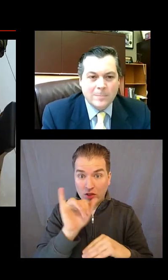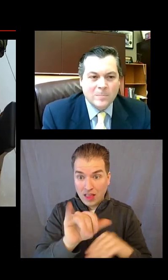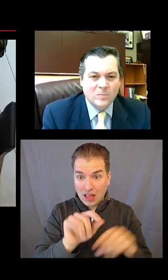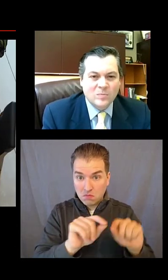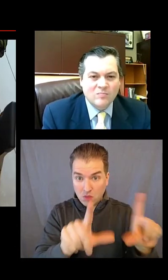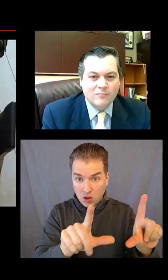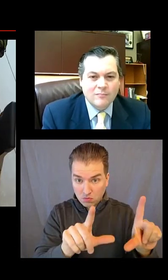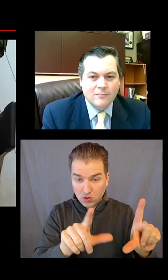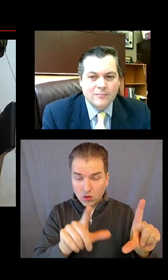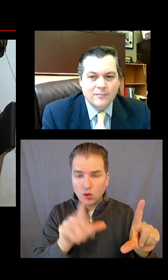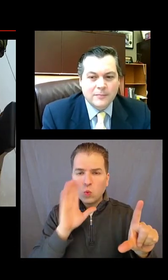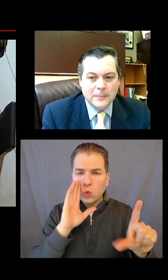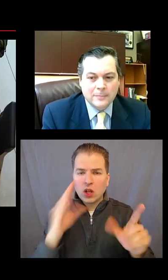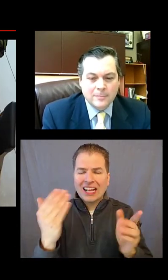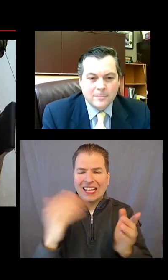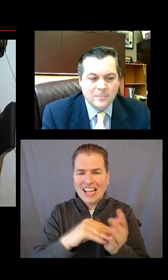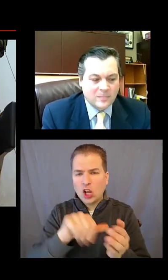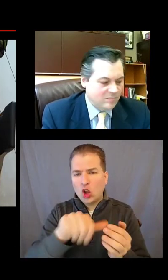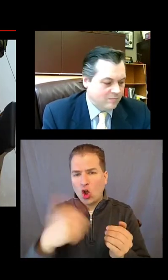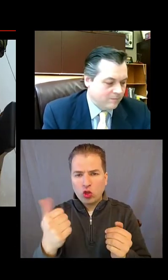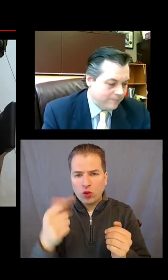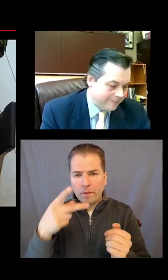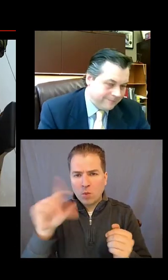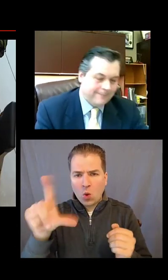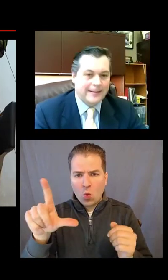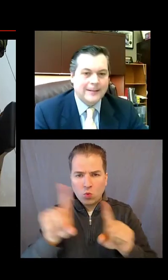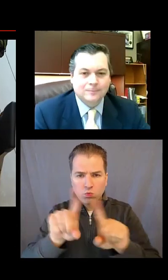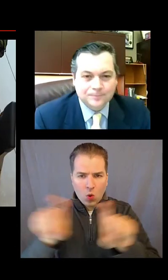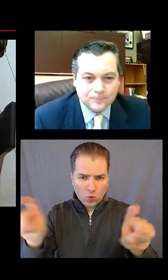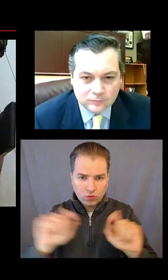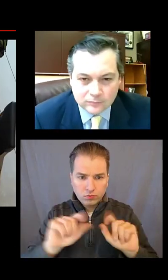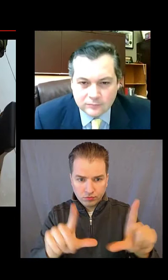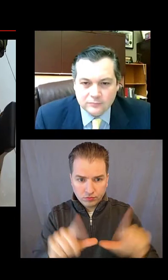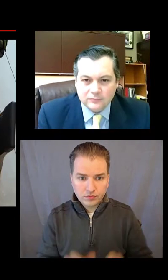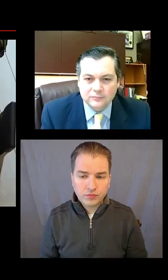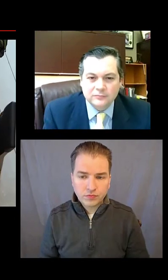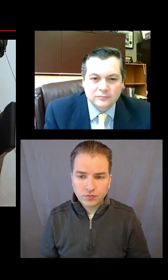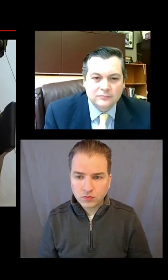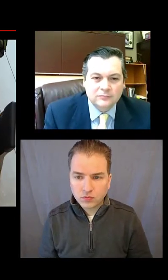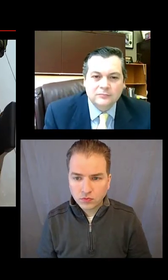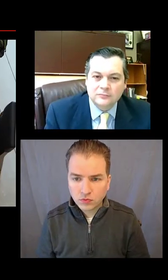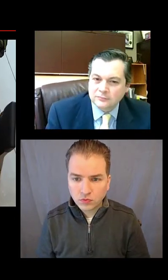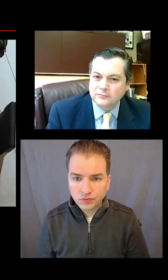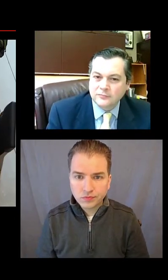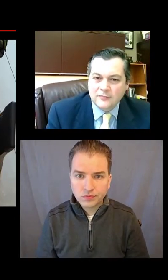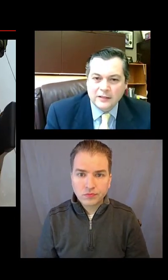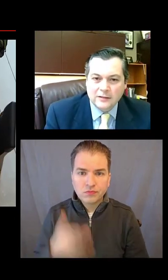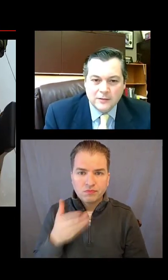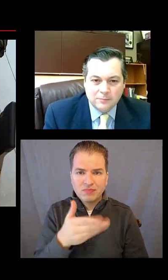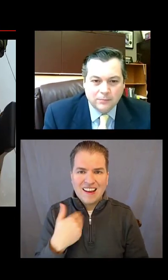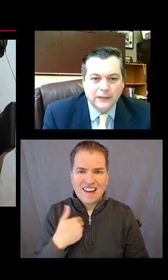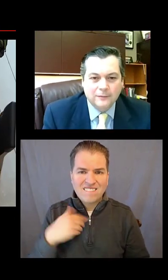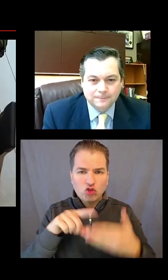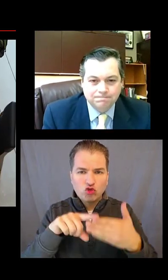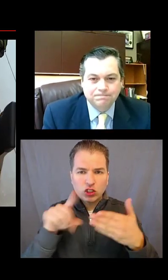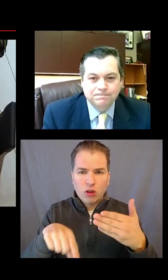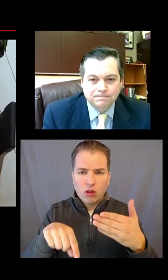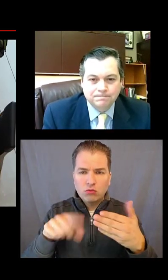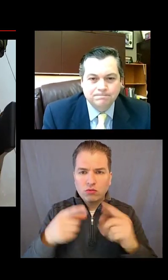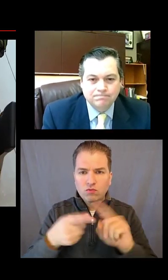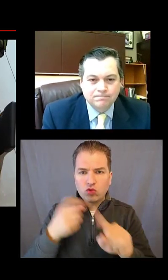that. So these are the results of the first poll that we